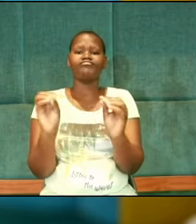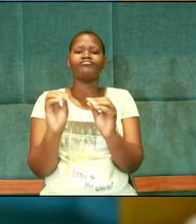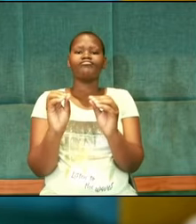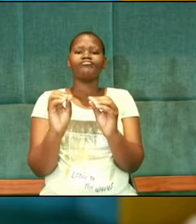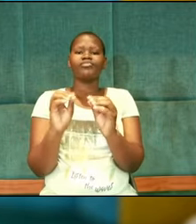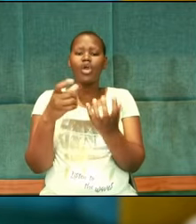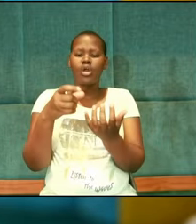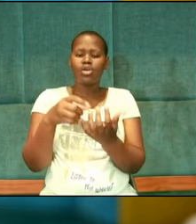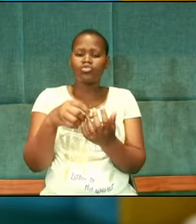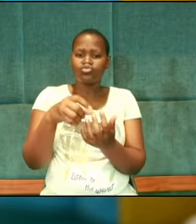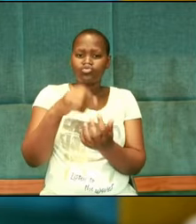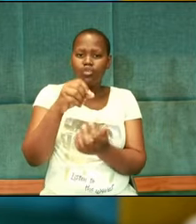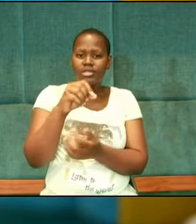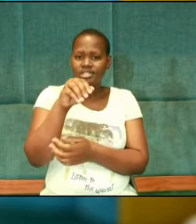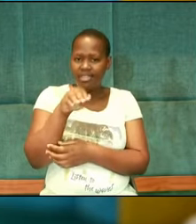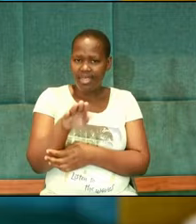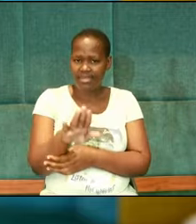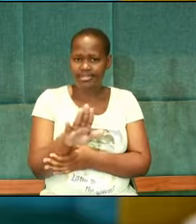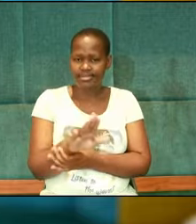choice.